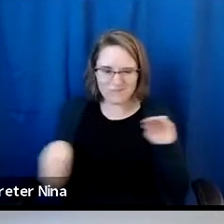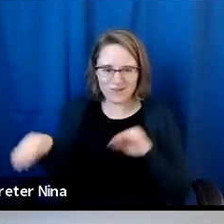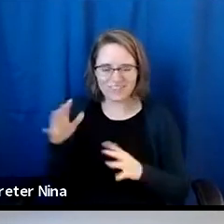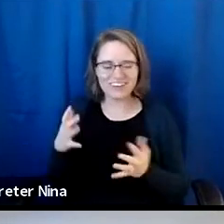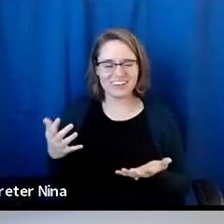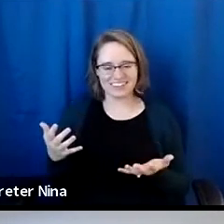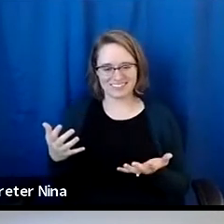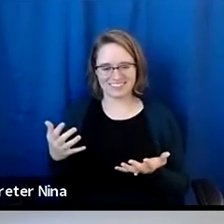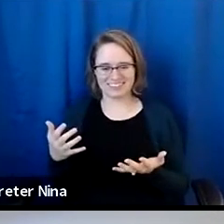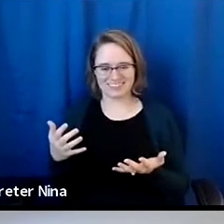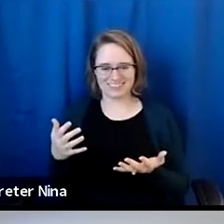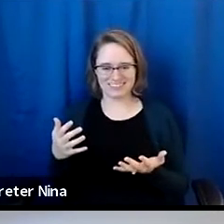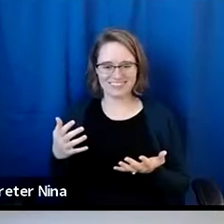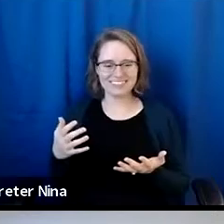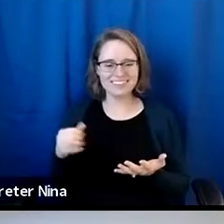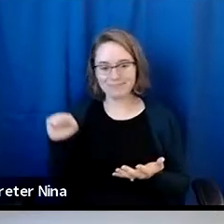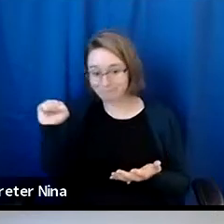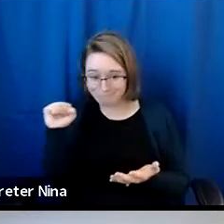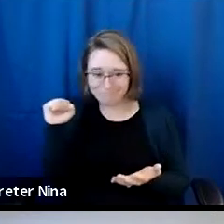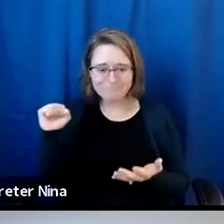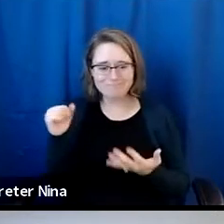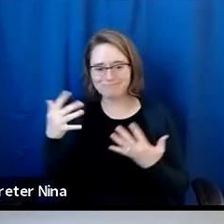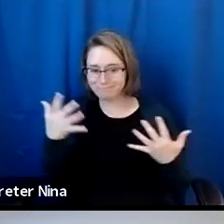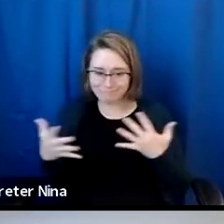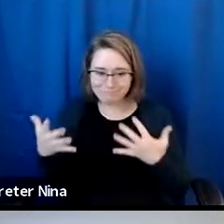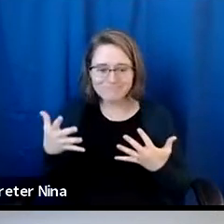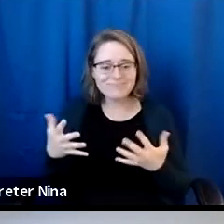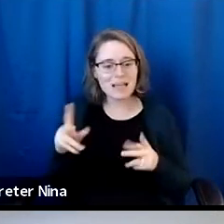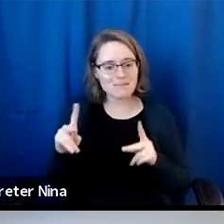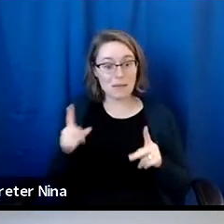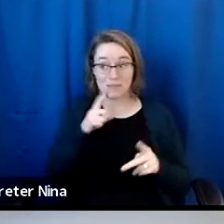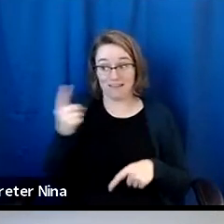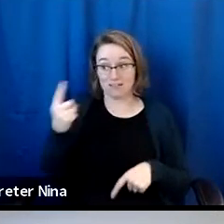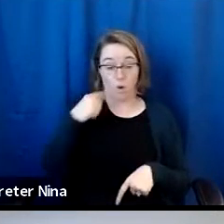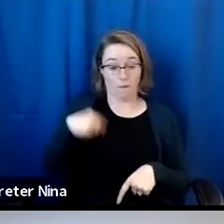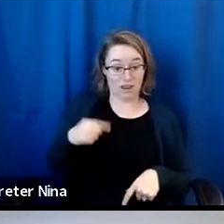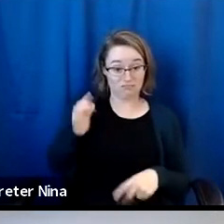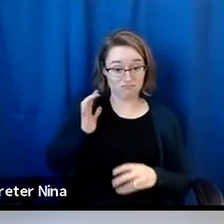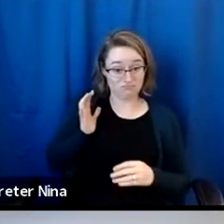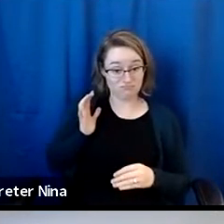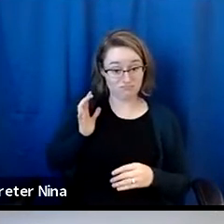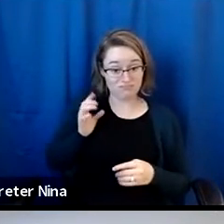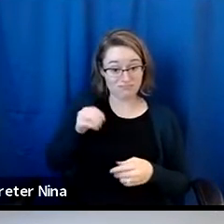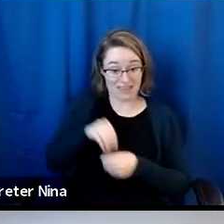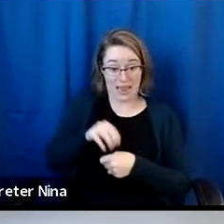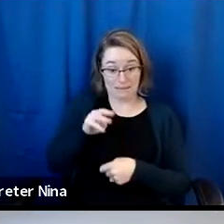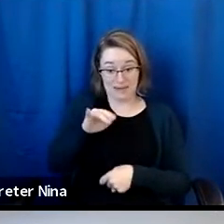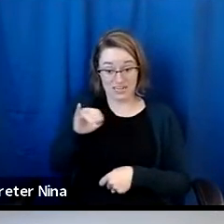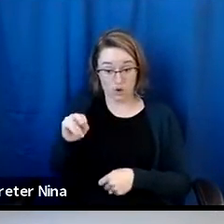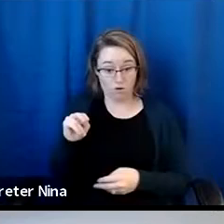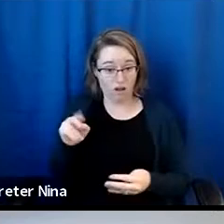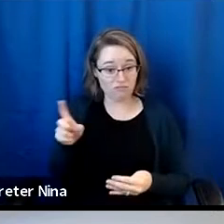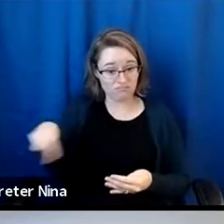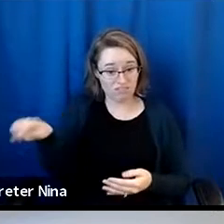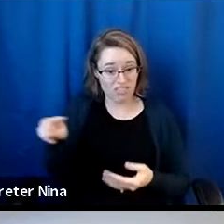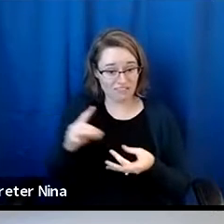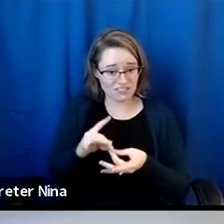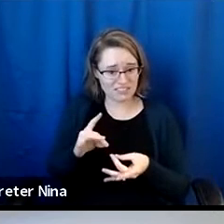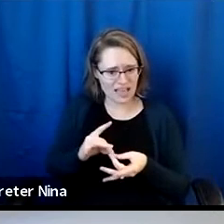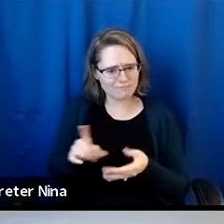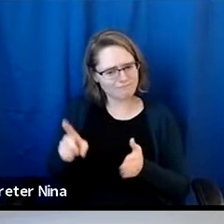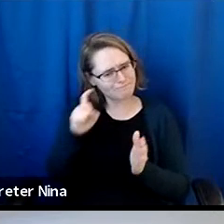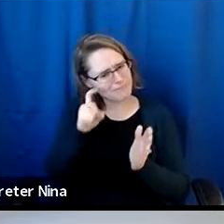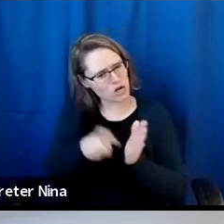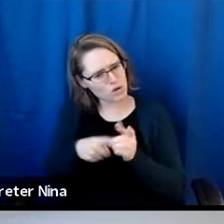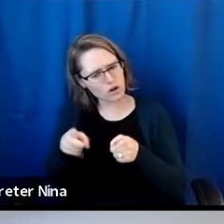and this and people have said to me since I've been in Minnesota, well, I noticed in